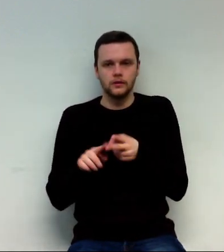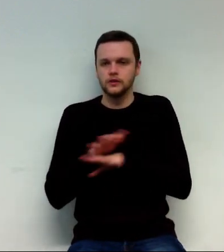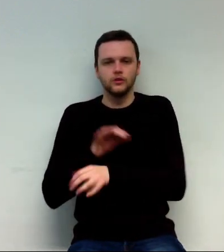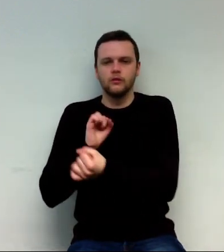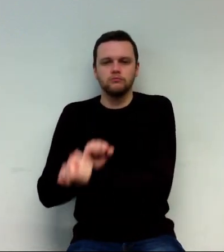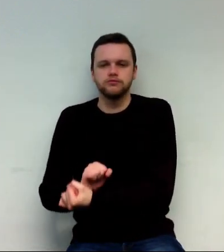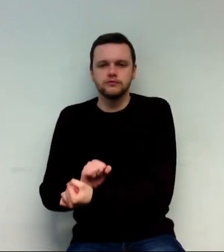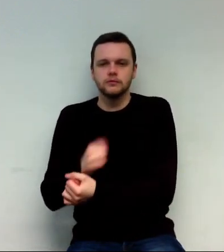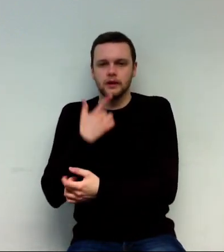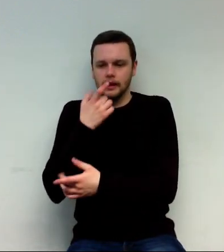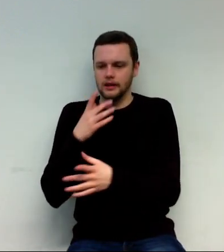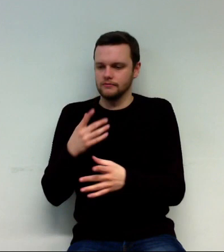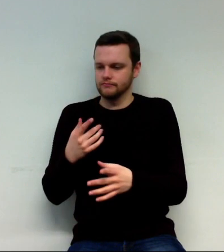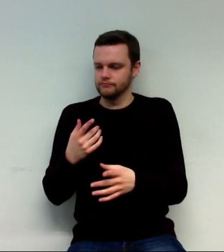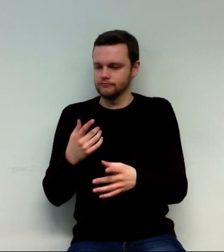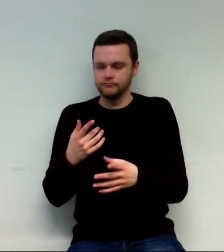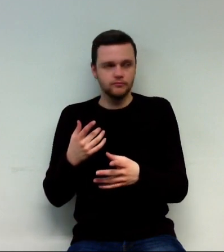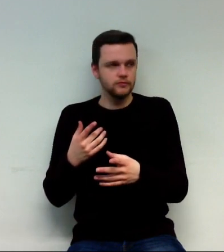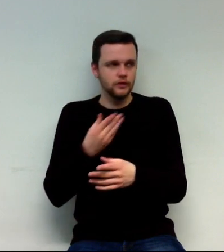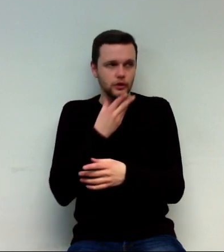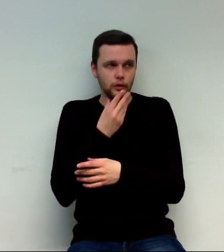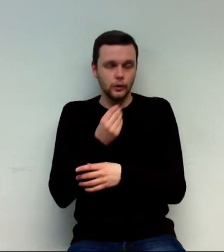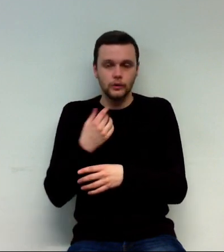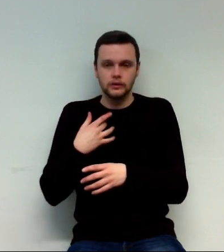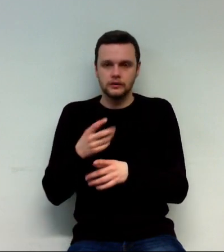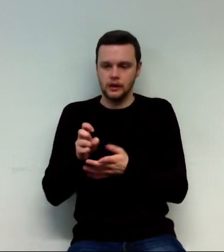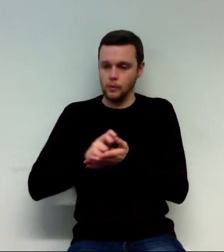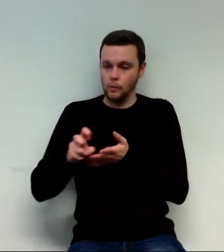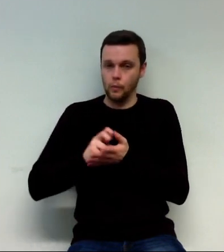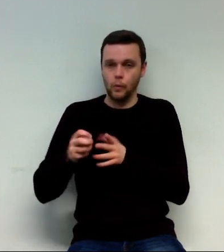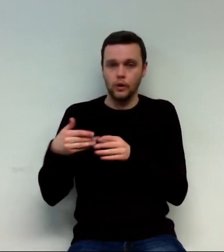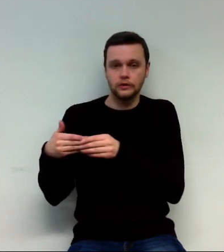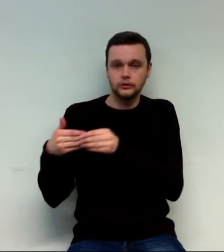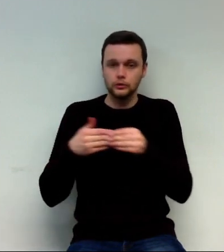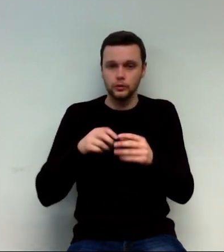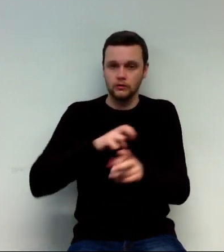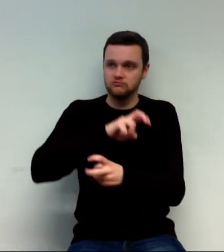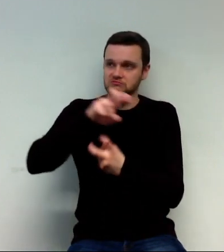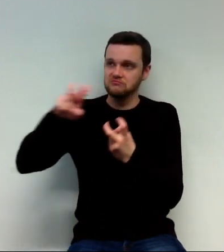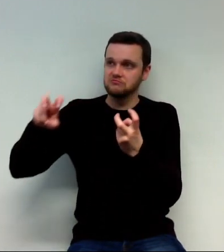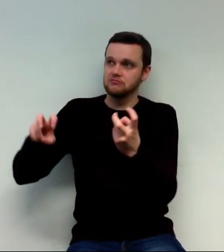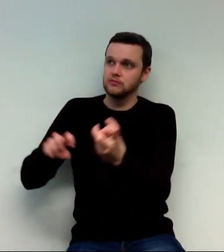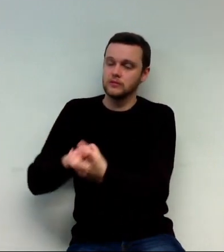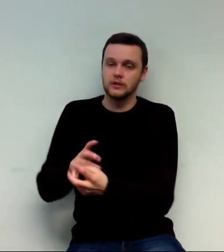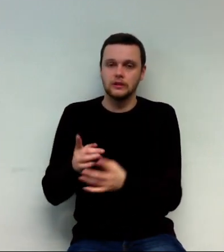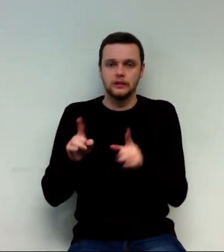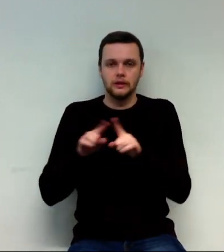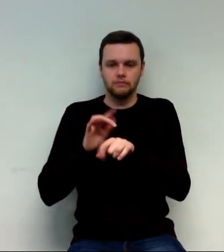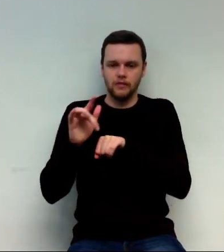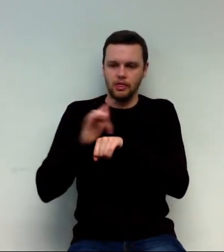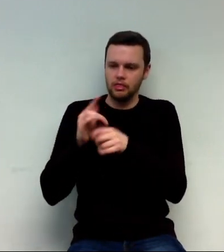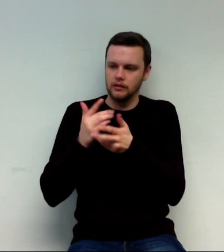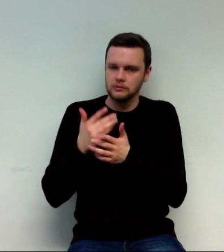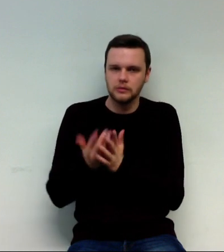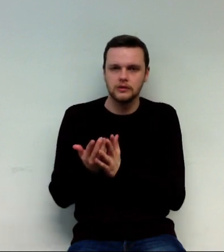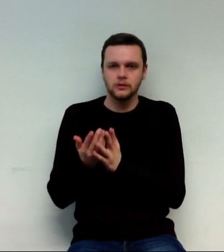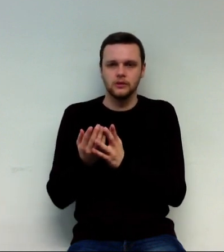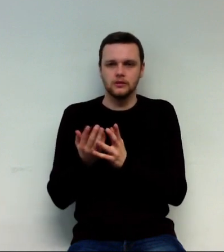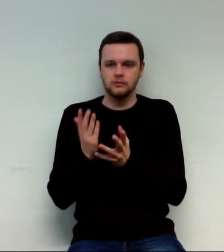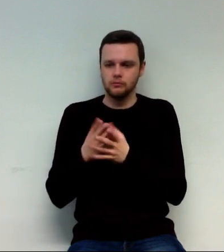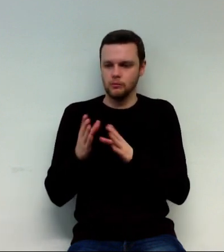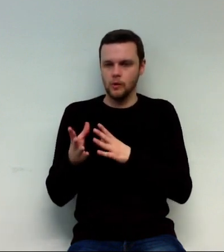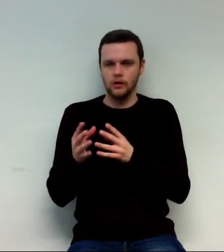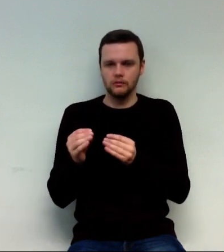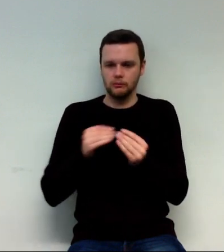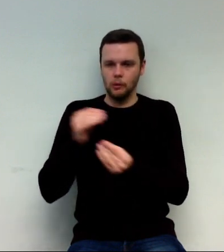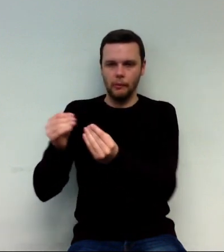unit and could be used. It can be used for walking tours to give you an idea of what you can do as a kind of theatre piece with it. So it's a lot more mobile.